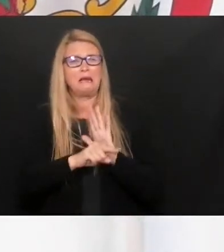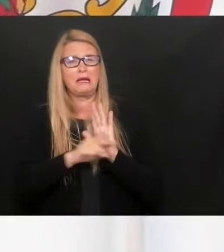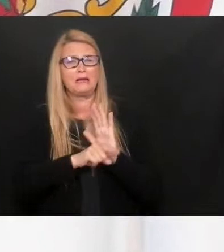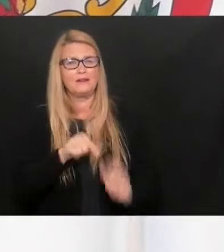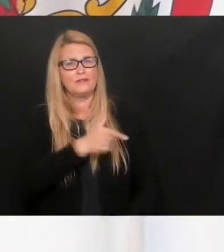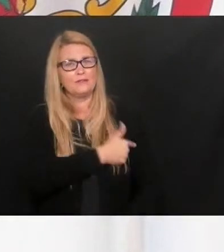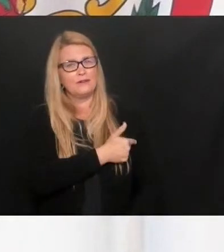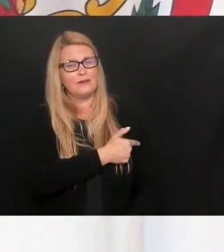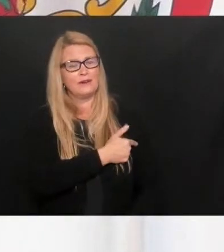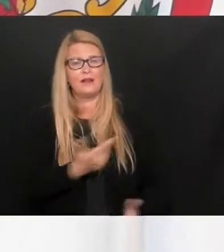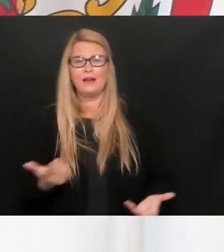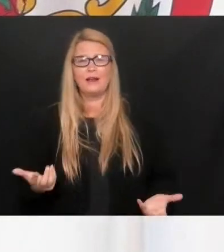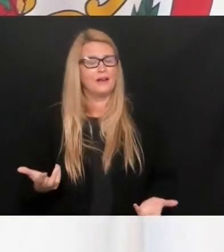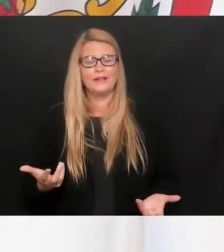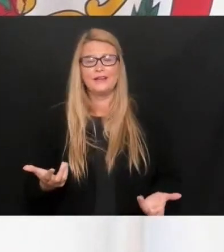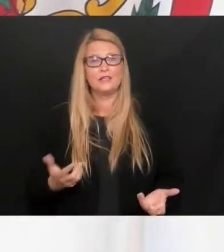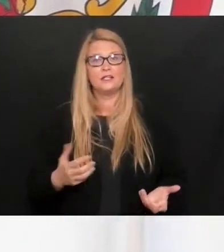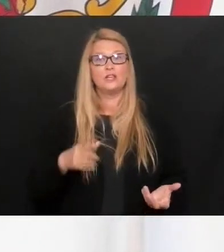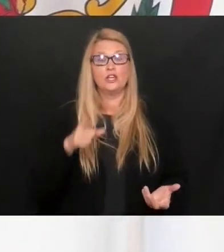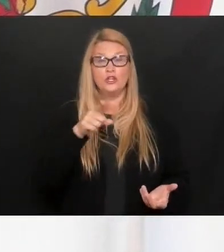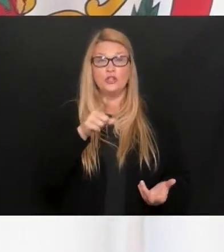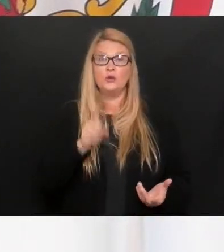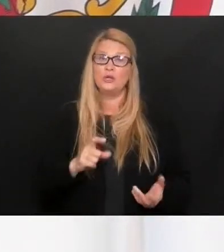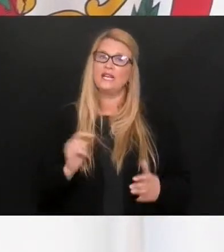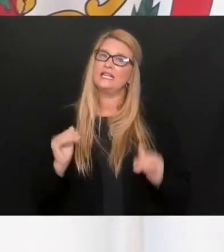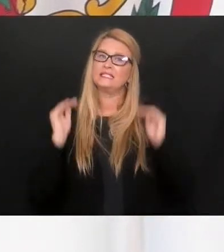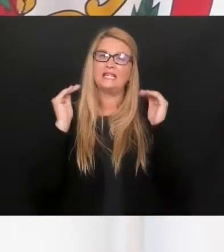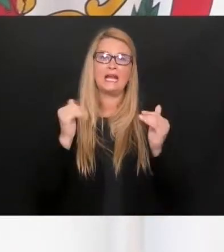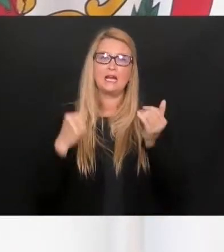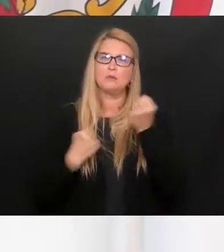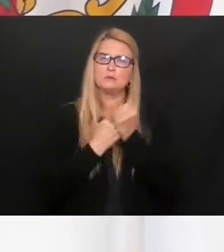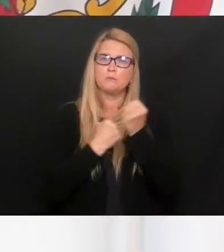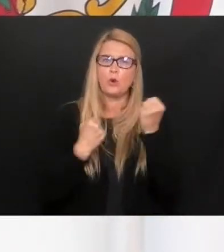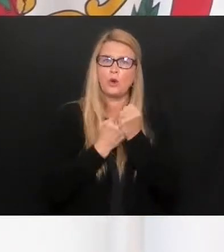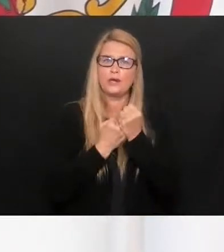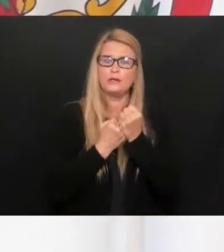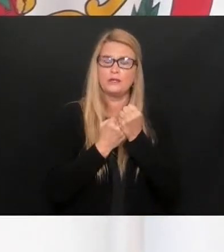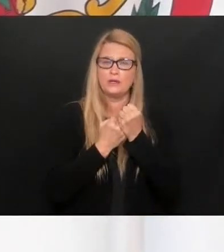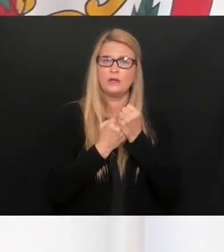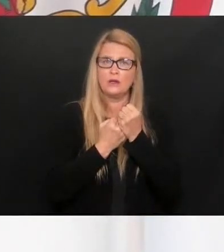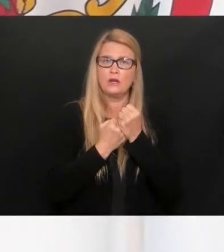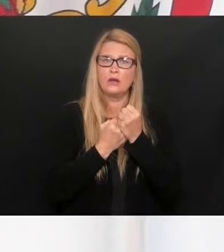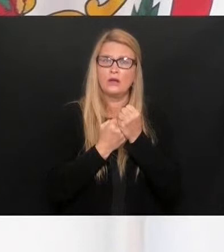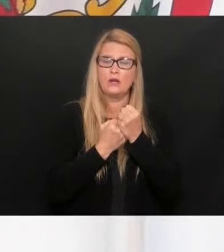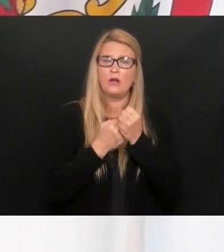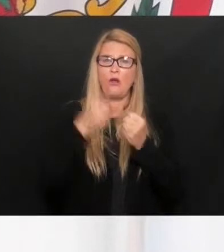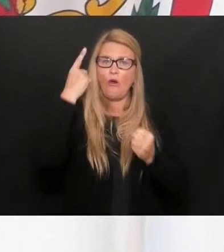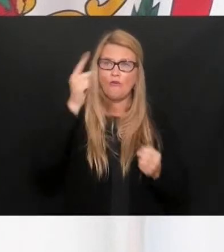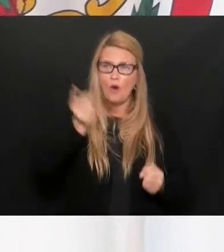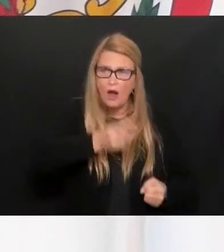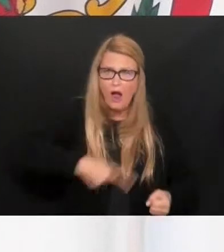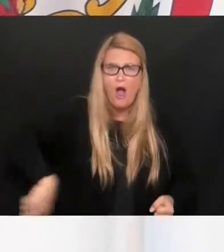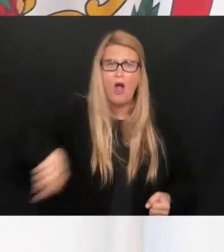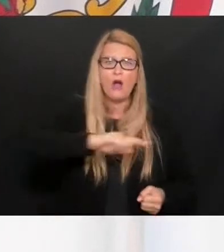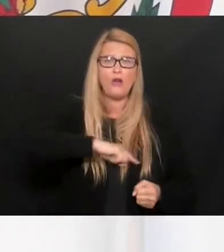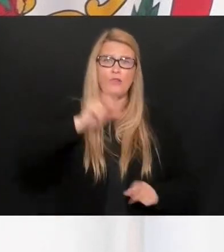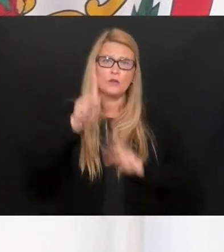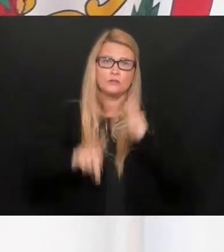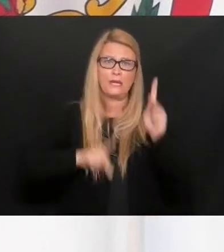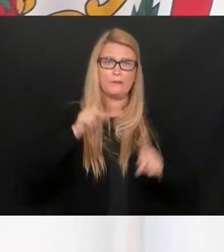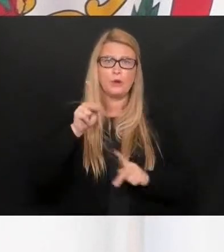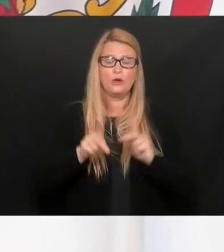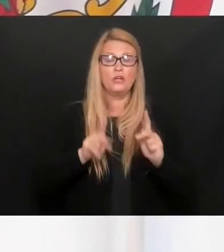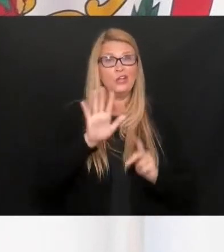we saved? And please, you need to stand up for them. You need to stand up for all those, especially